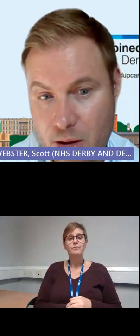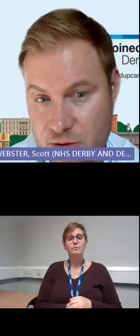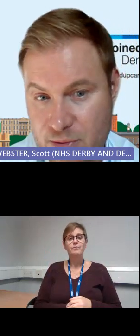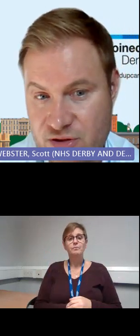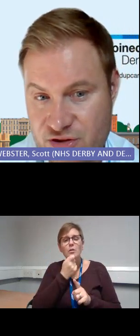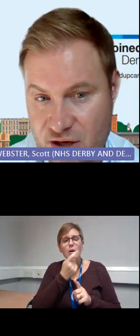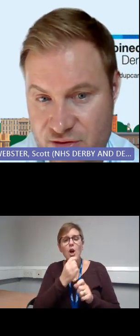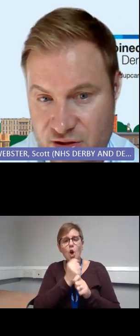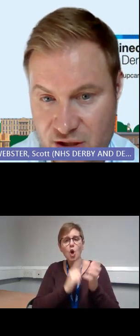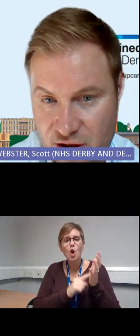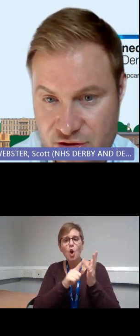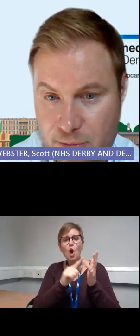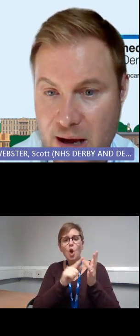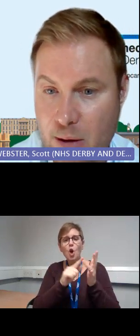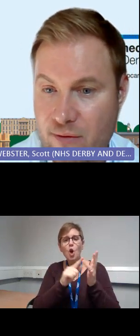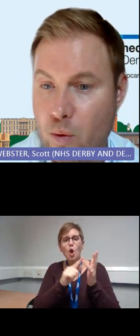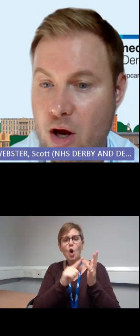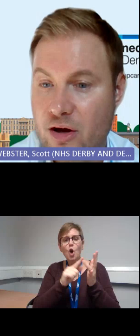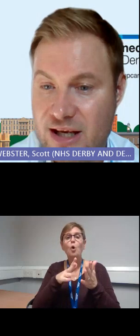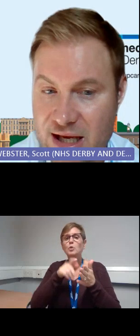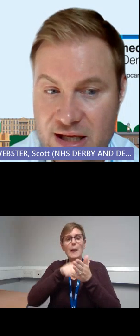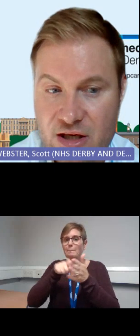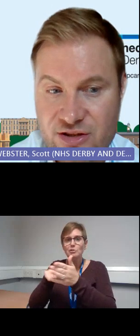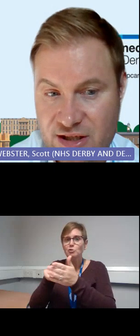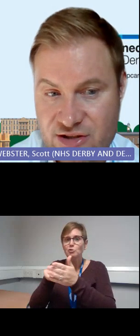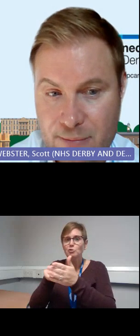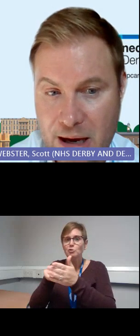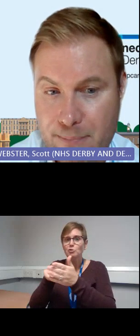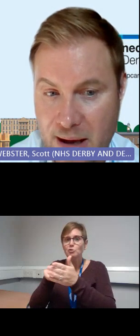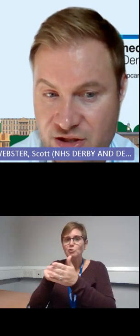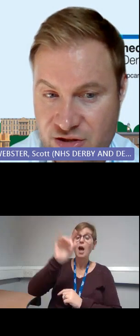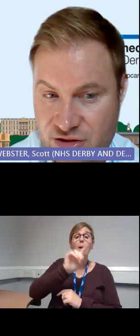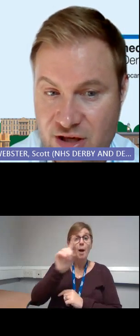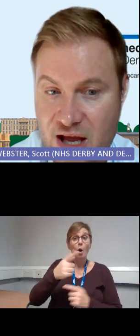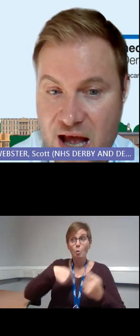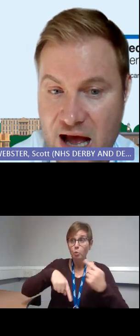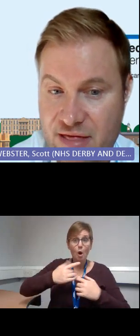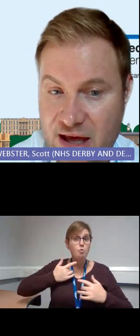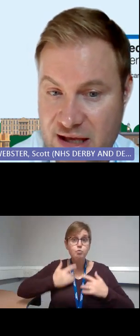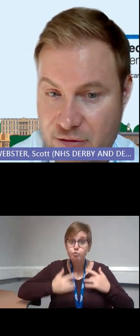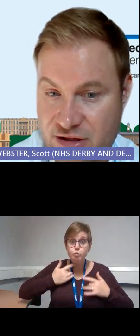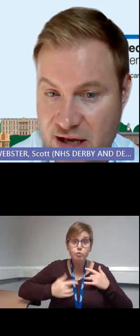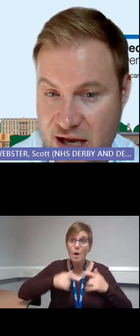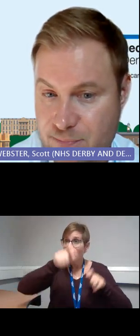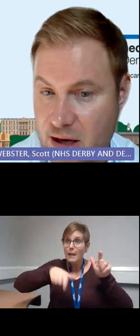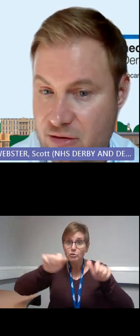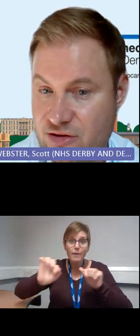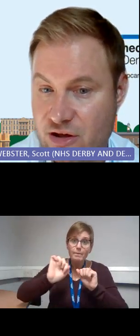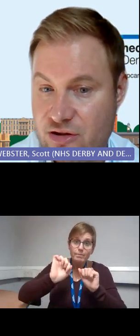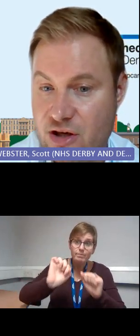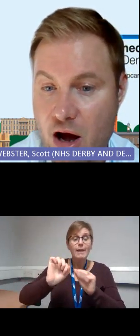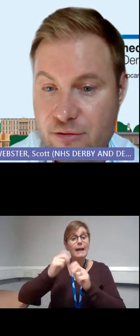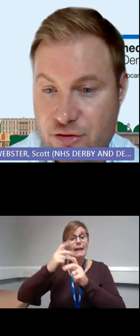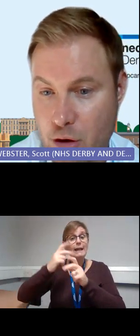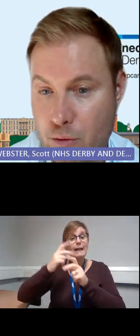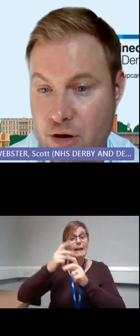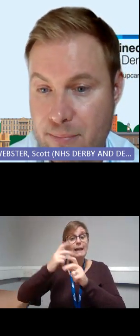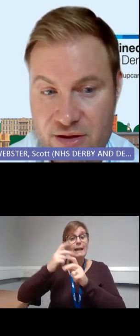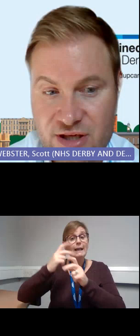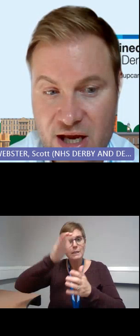we do not commission services in Glossop. However, we are keen to listen about patients and their carers' experiences